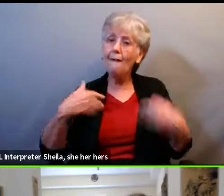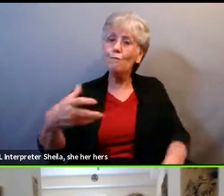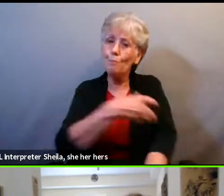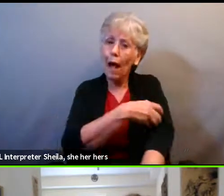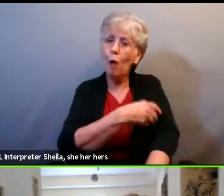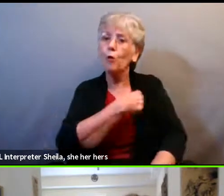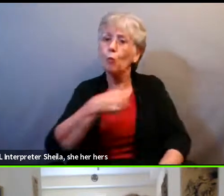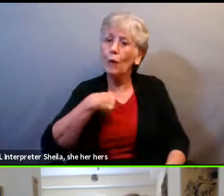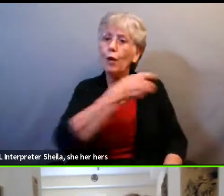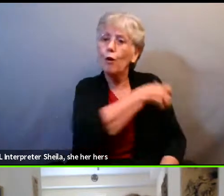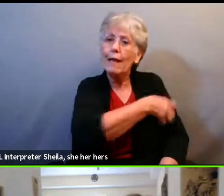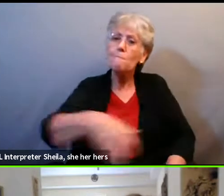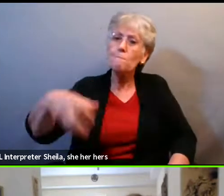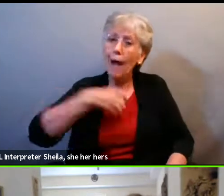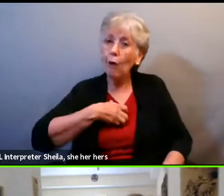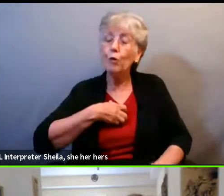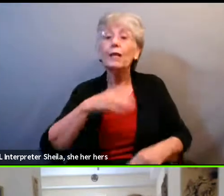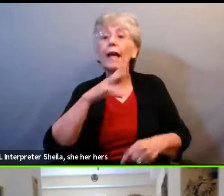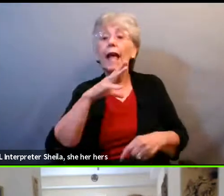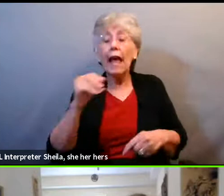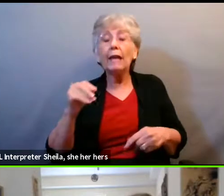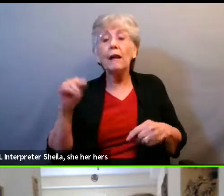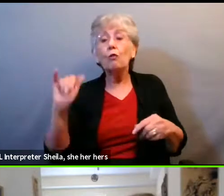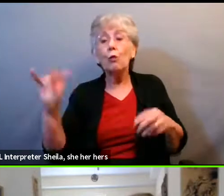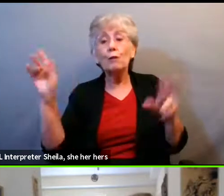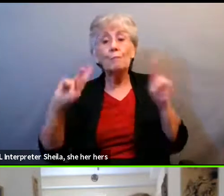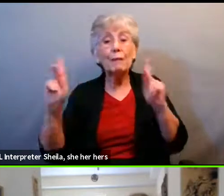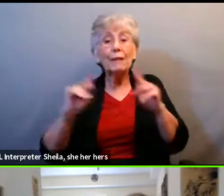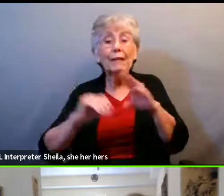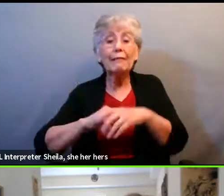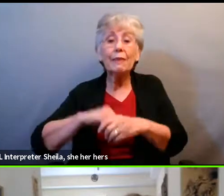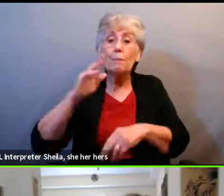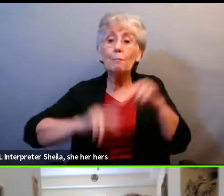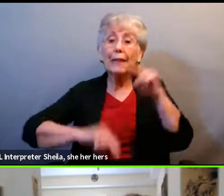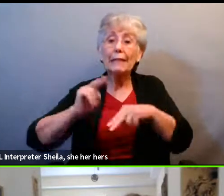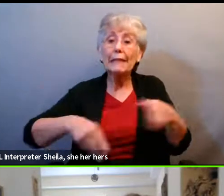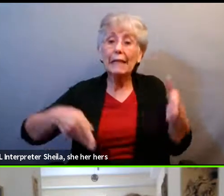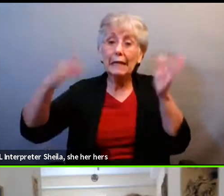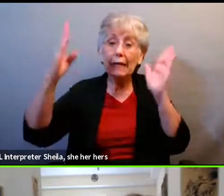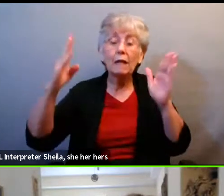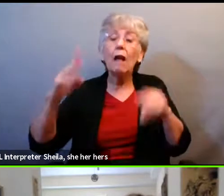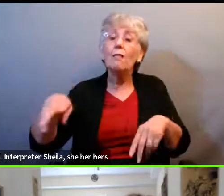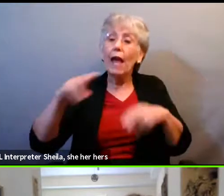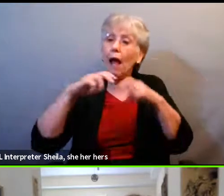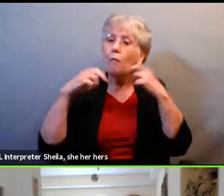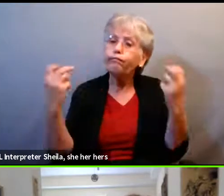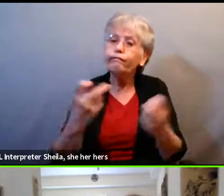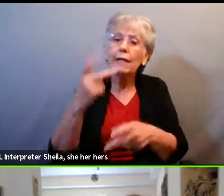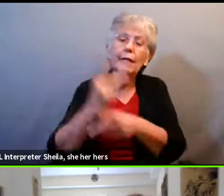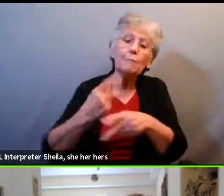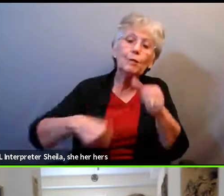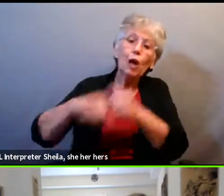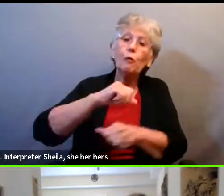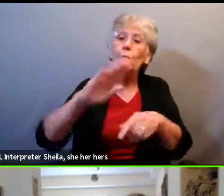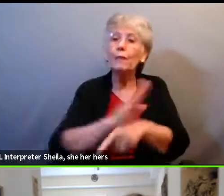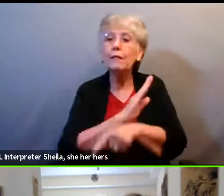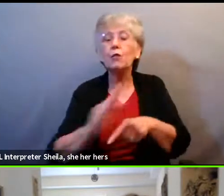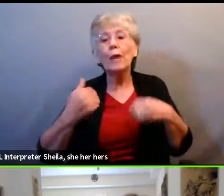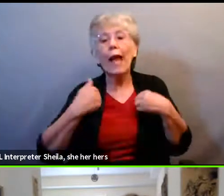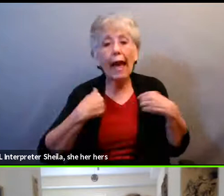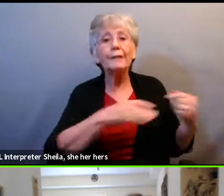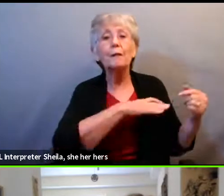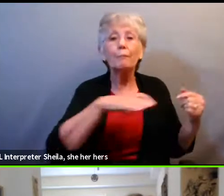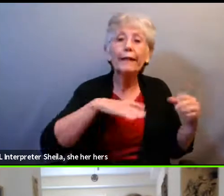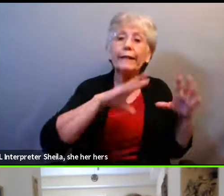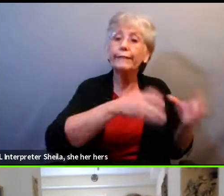And what was it like in the building? I mean, we were keeping each other occupied. We had committees, and there were rallies that were